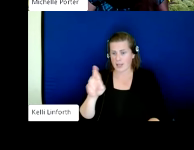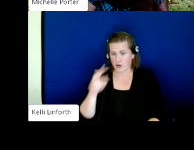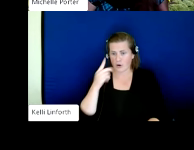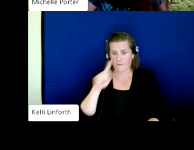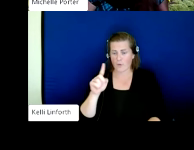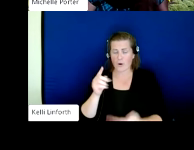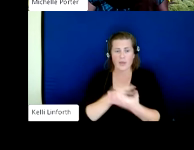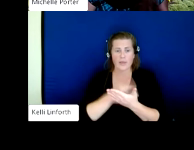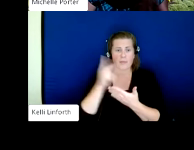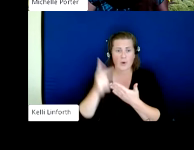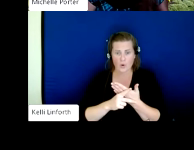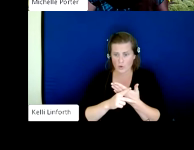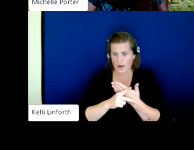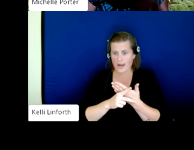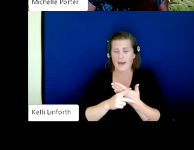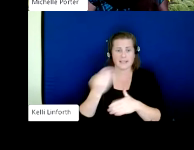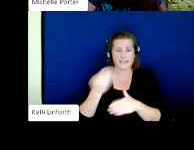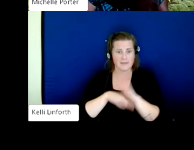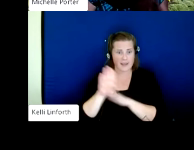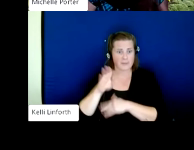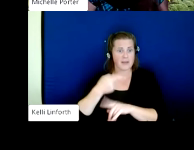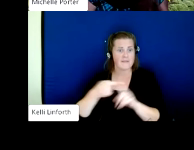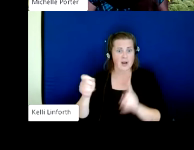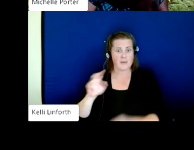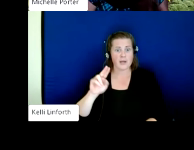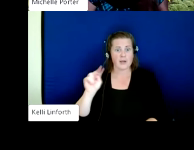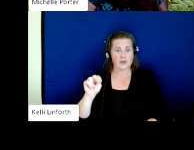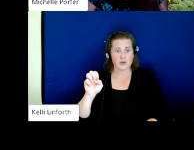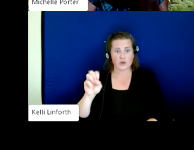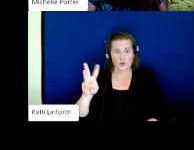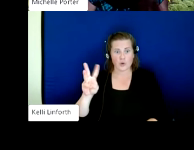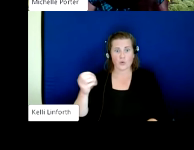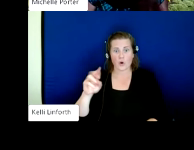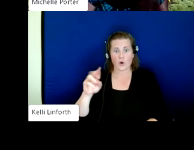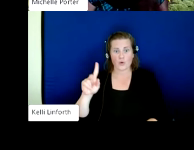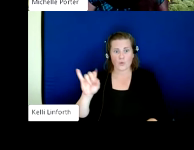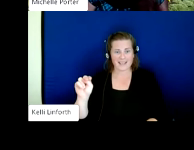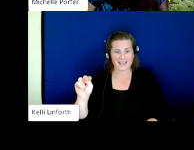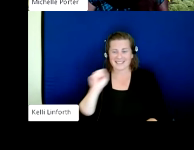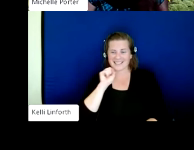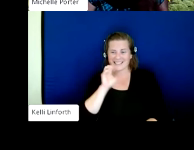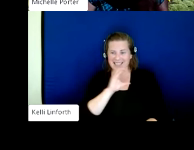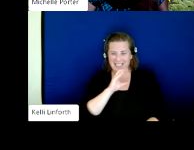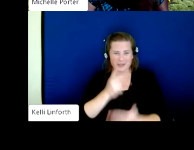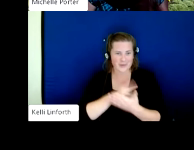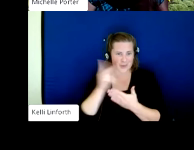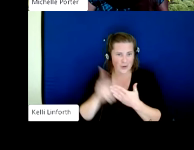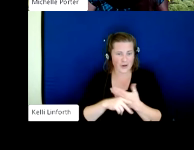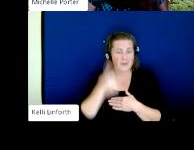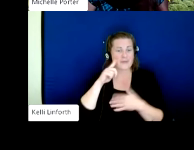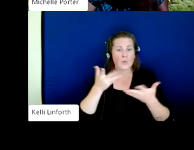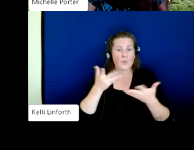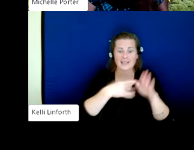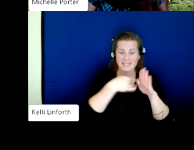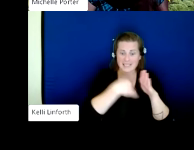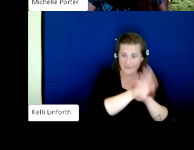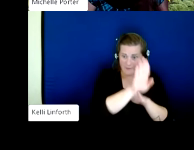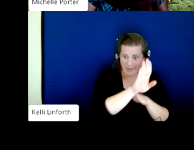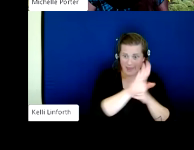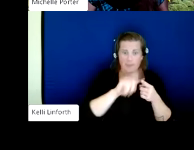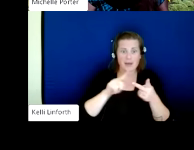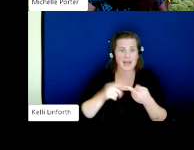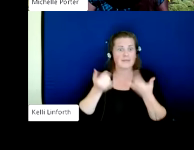receive funding from the New Horizons for Seniors program a couple of years ago to both develop the program and